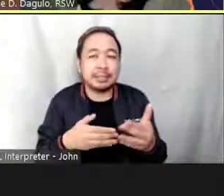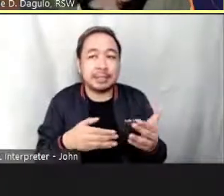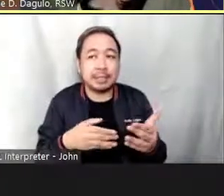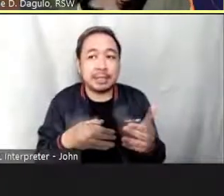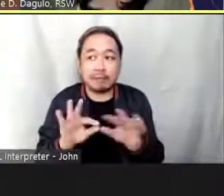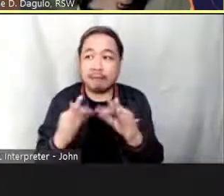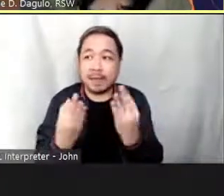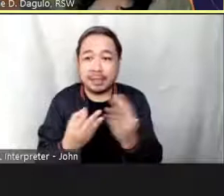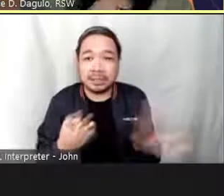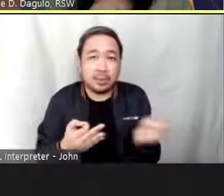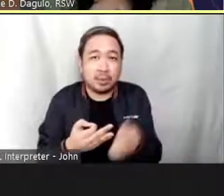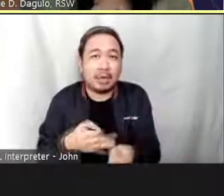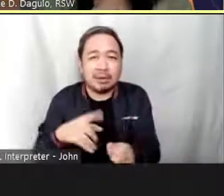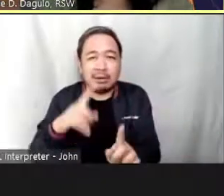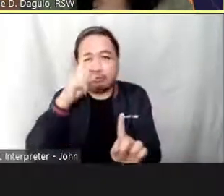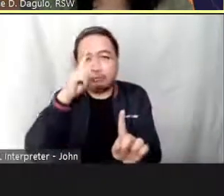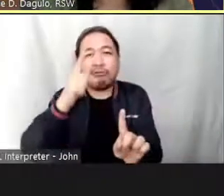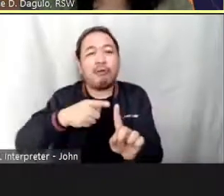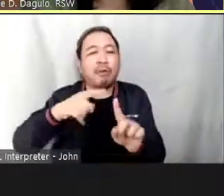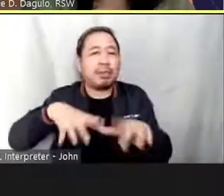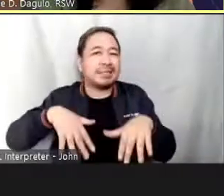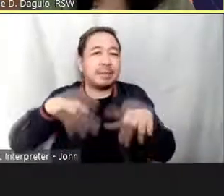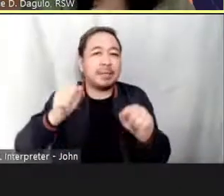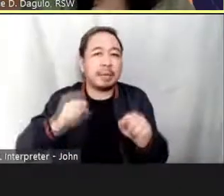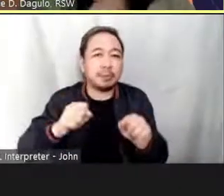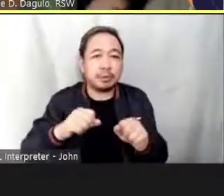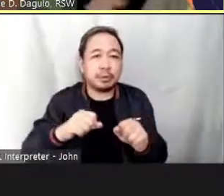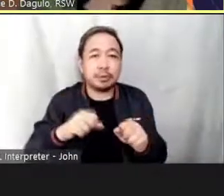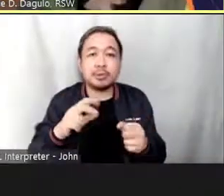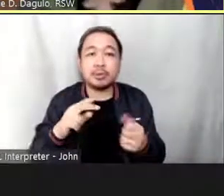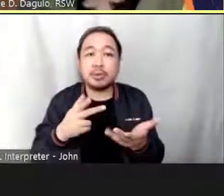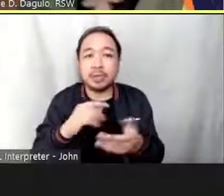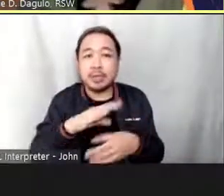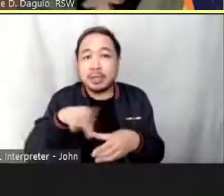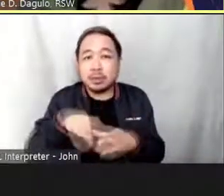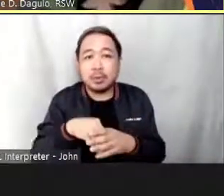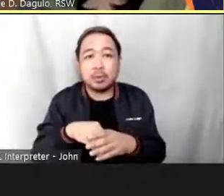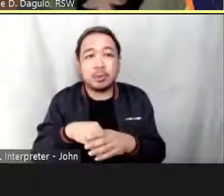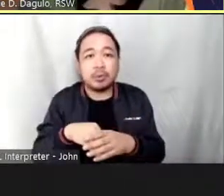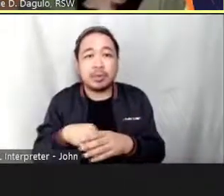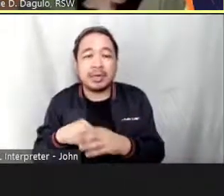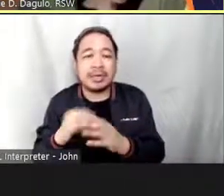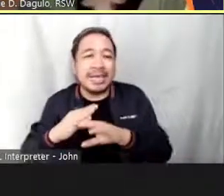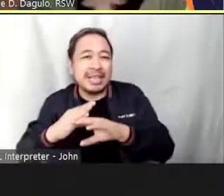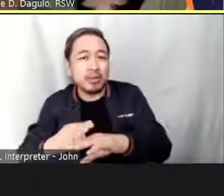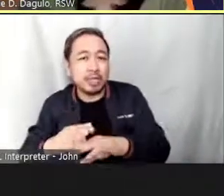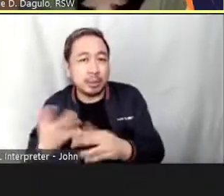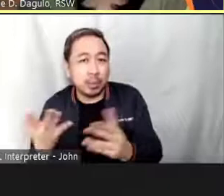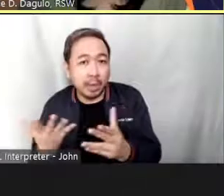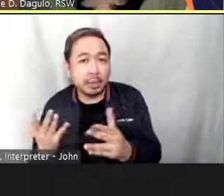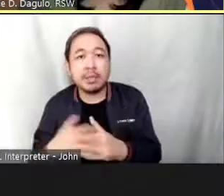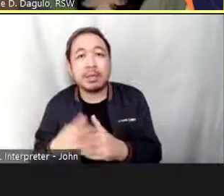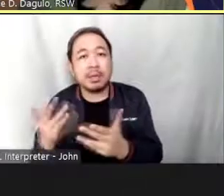adoption. And the hindering factors include sibling group, case of sexual abuse,